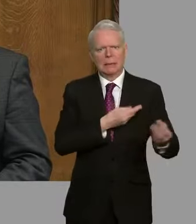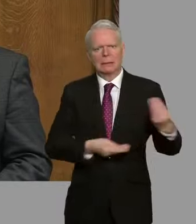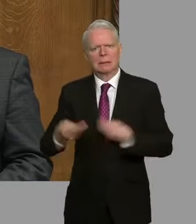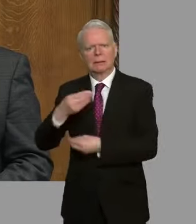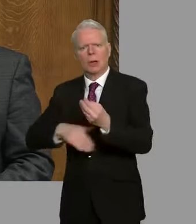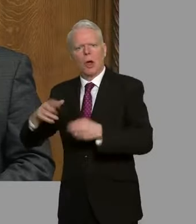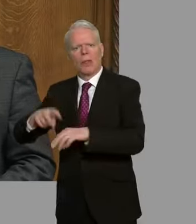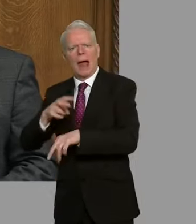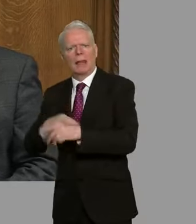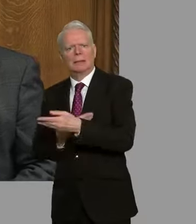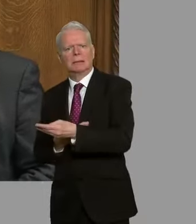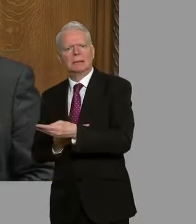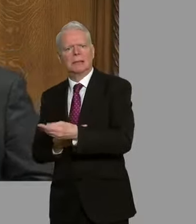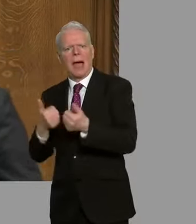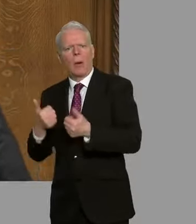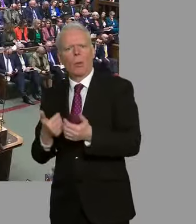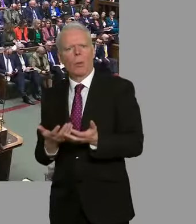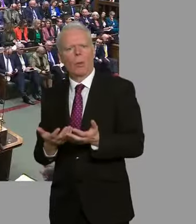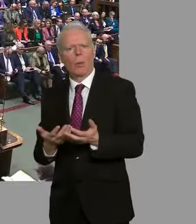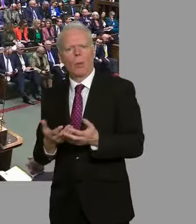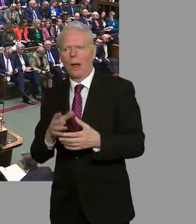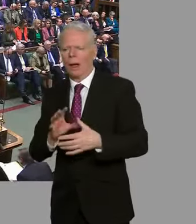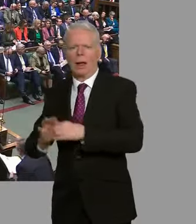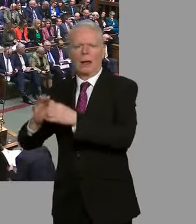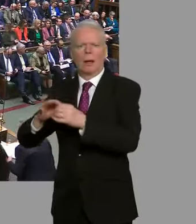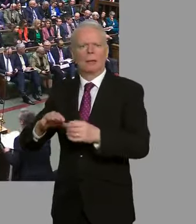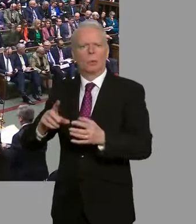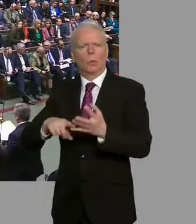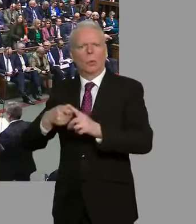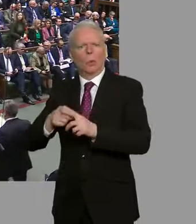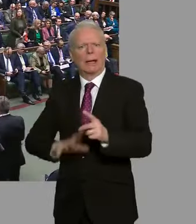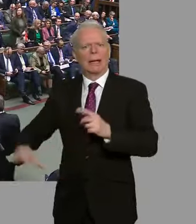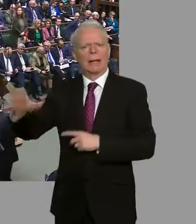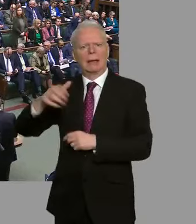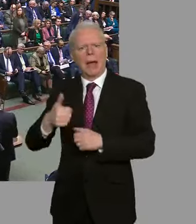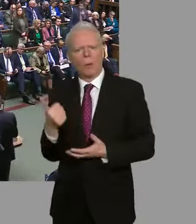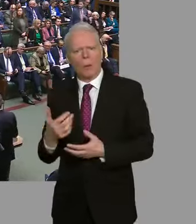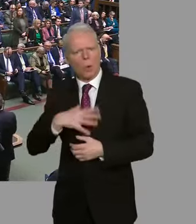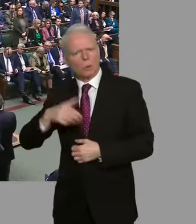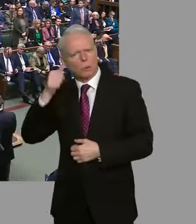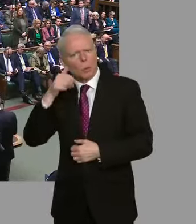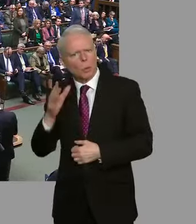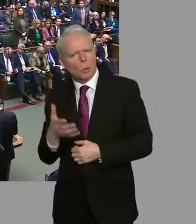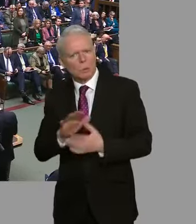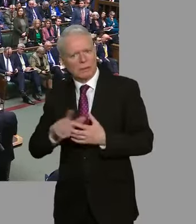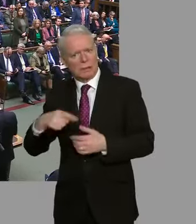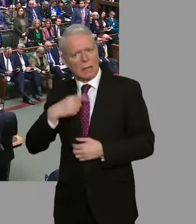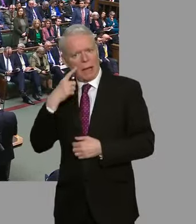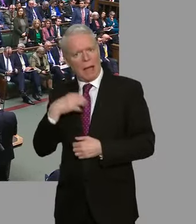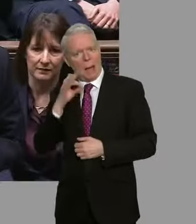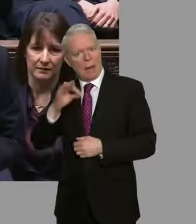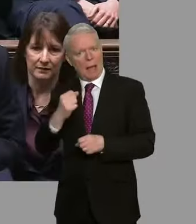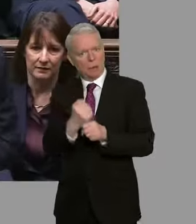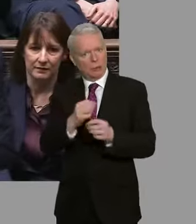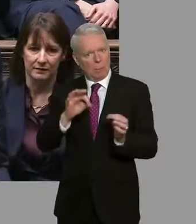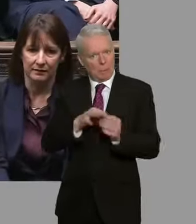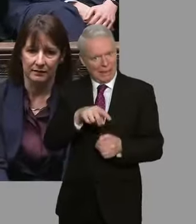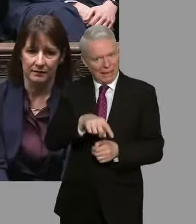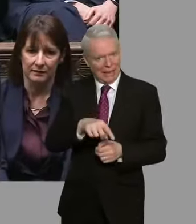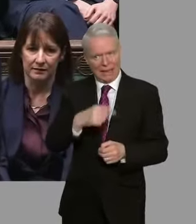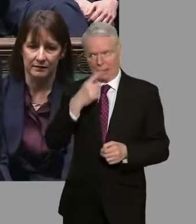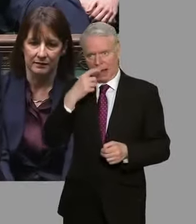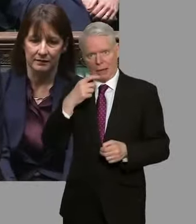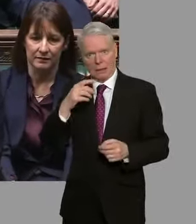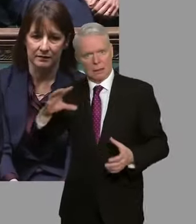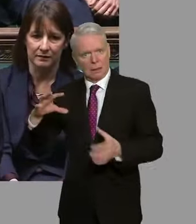ostracise Northern Ireland from the Union? Prime Minister. Mr. Speaker, the honourable member knows that